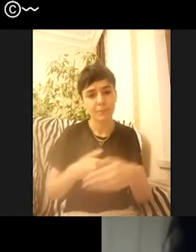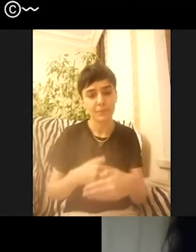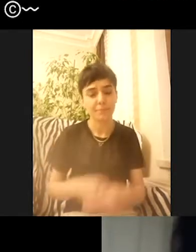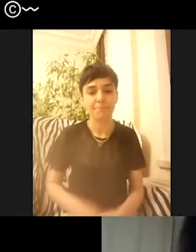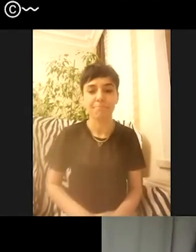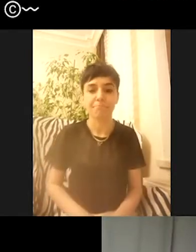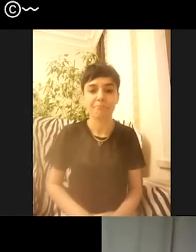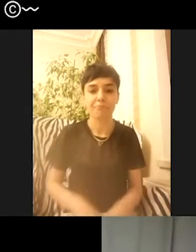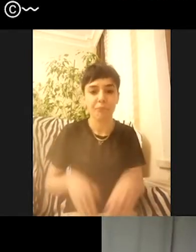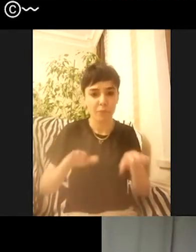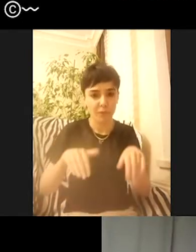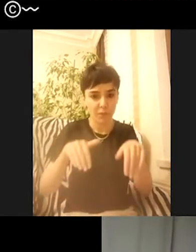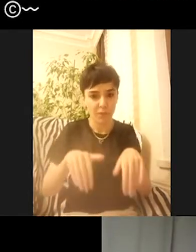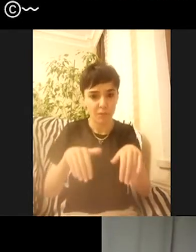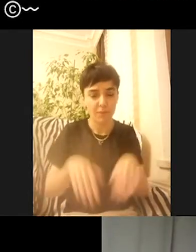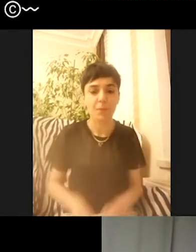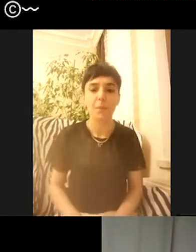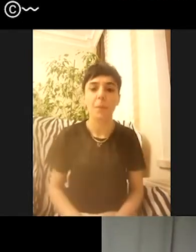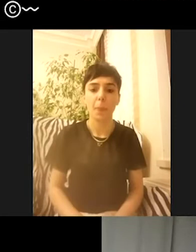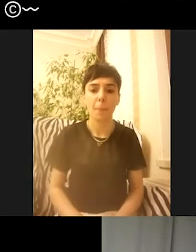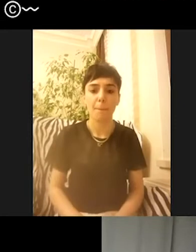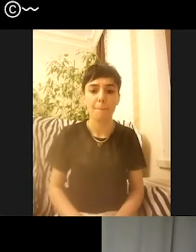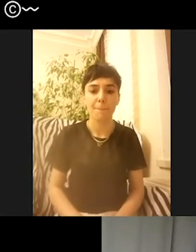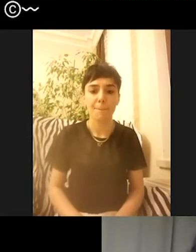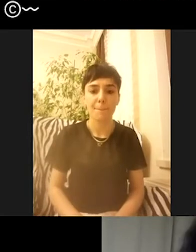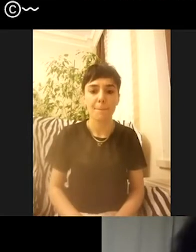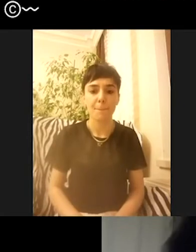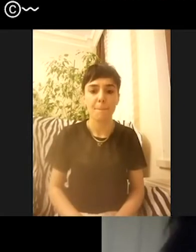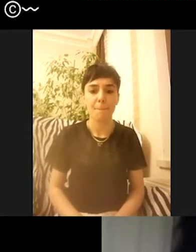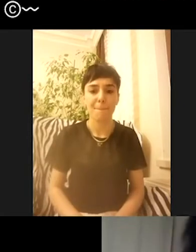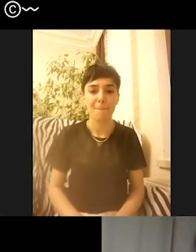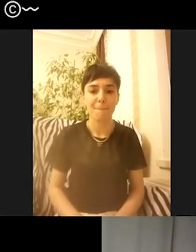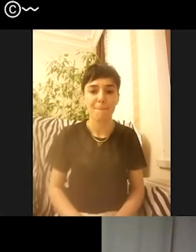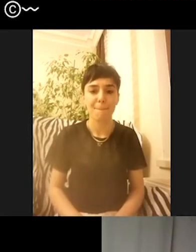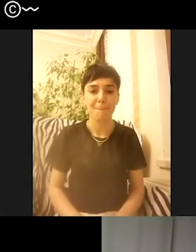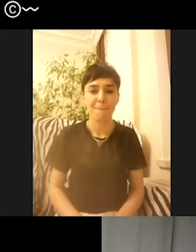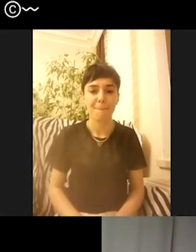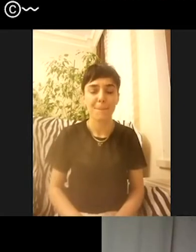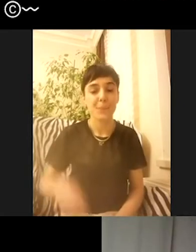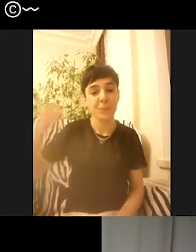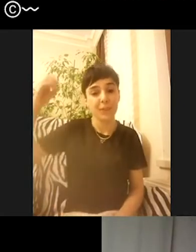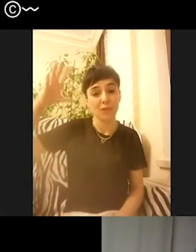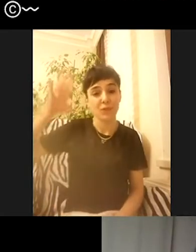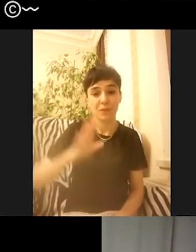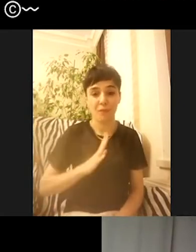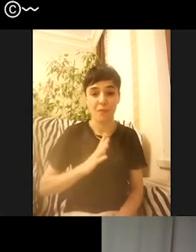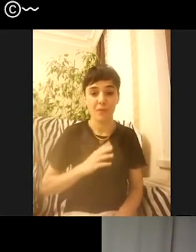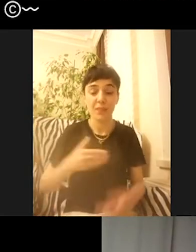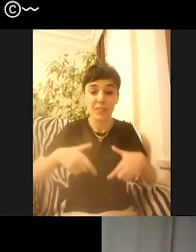I'm wearing a strappy cotton blues, and I wear a tulle blazer